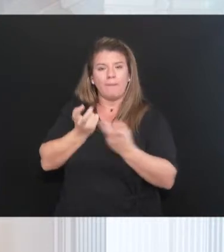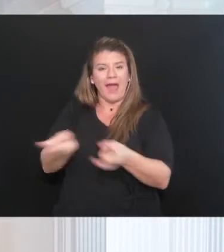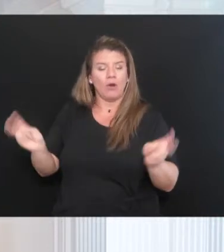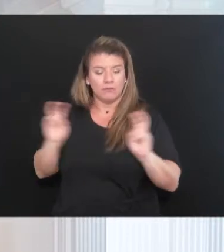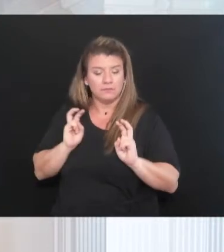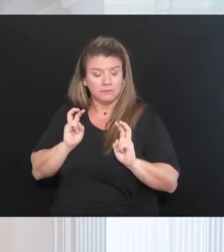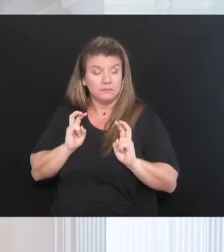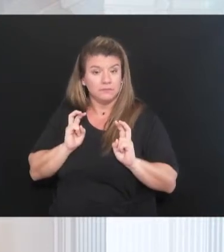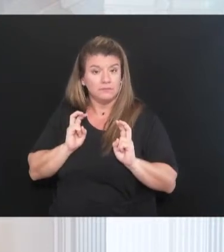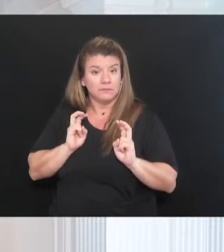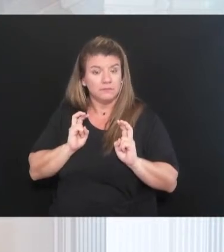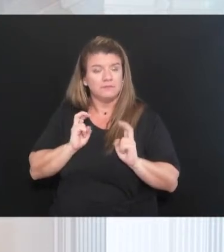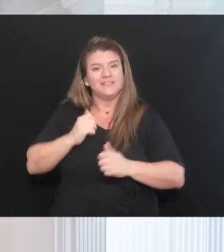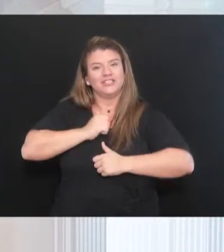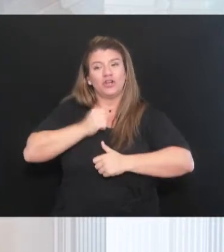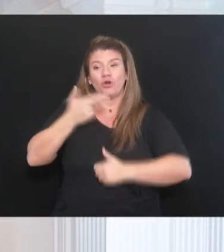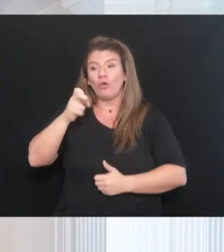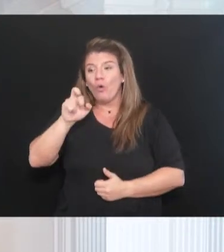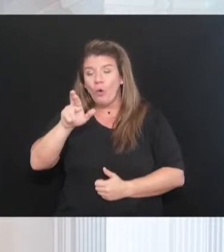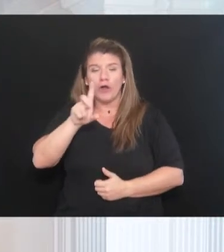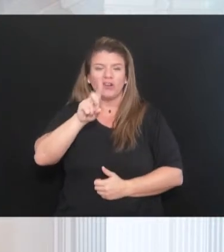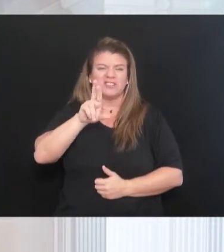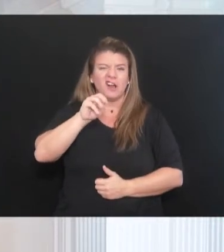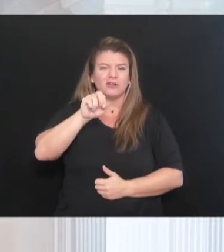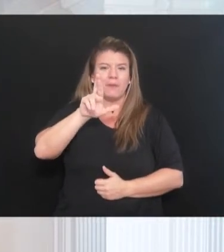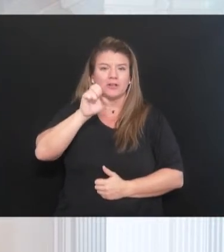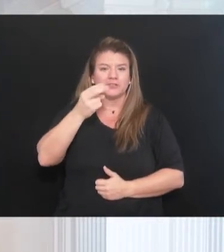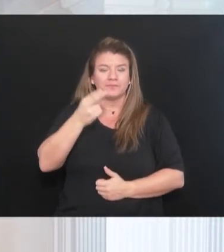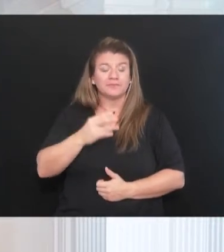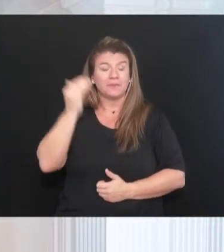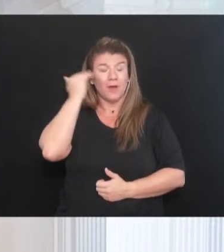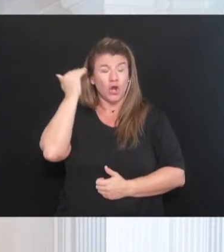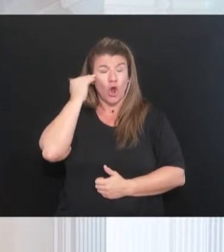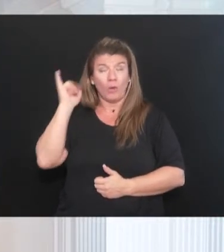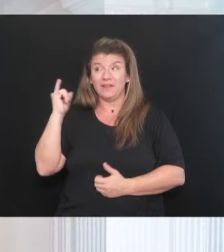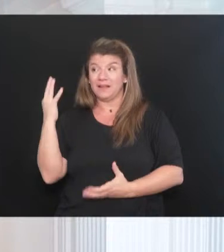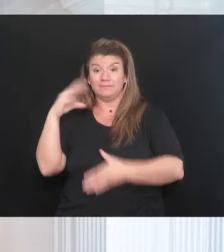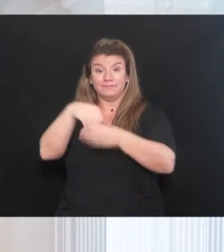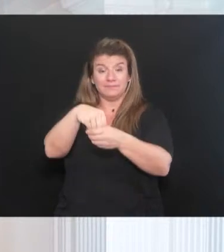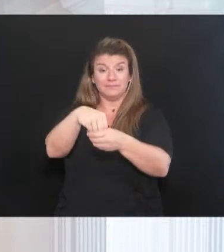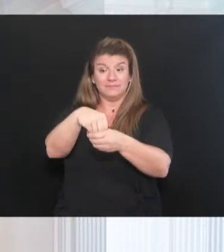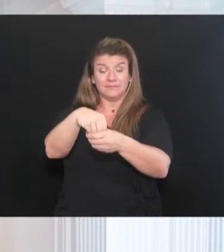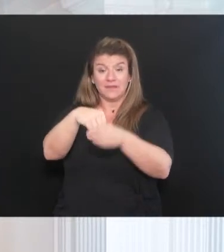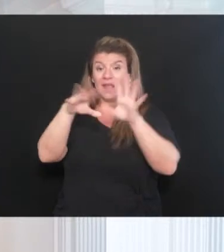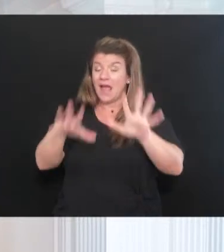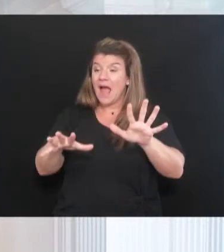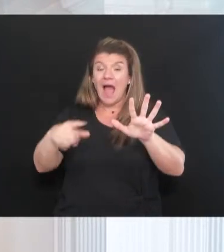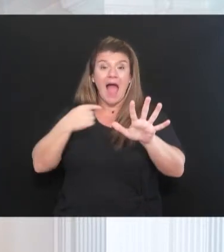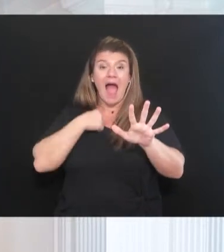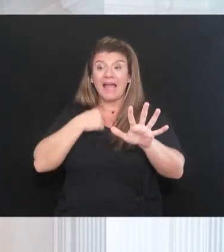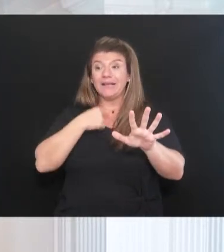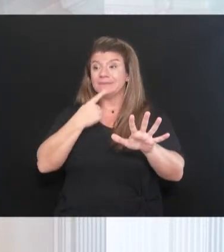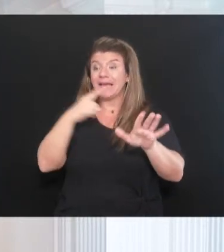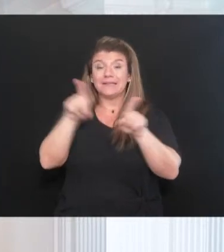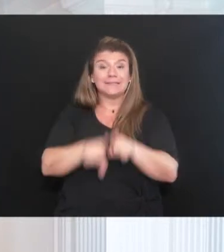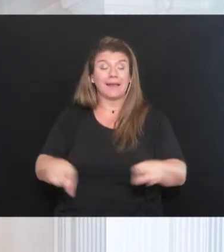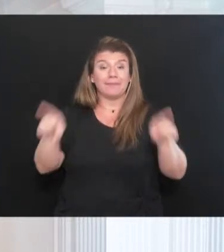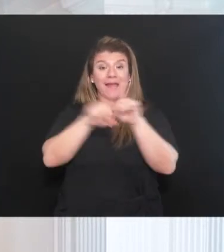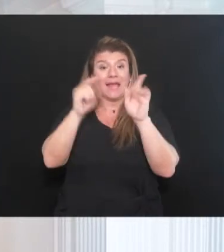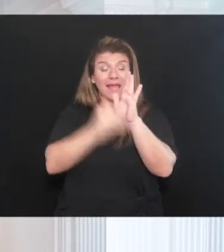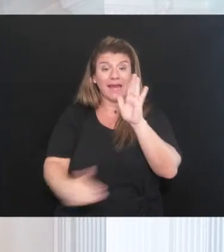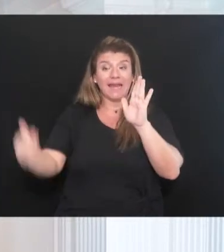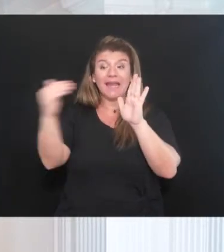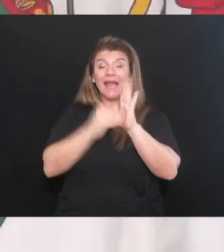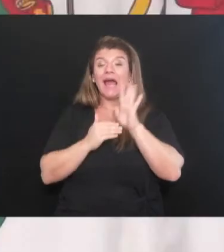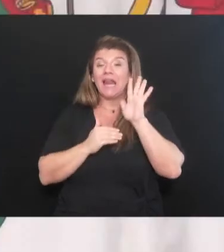and General Hoyer. But in all of this, I keep going back to one thing.